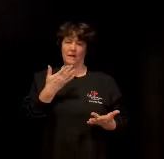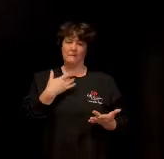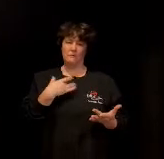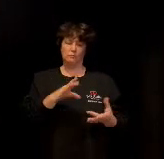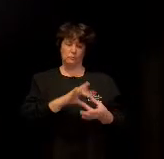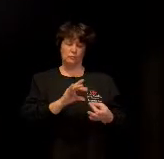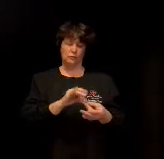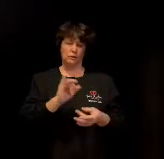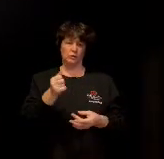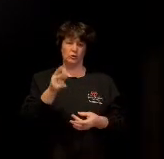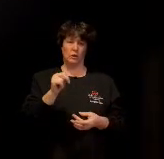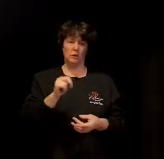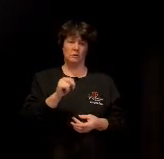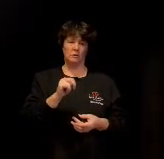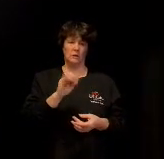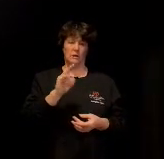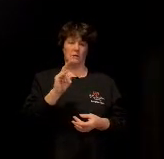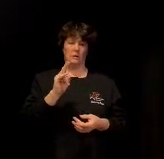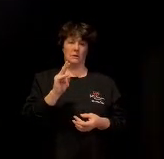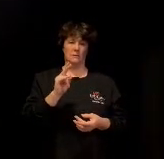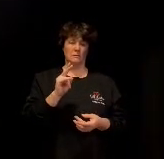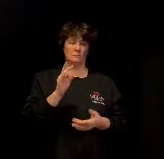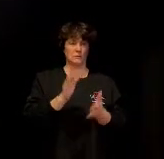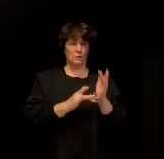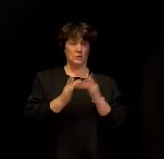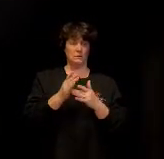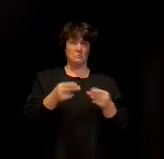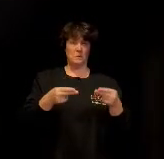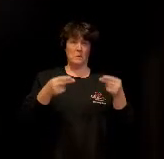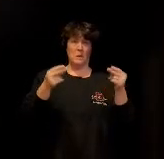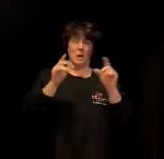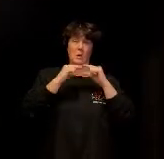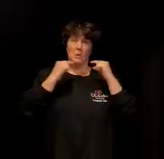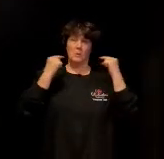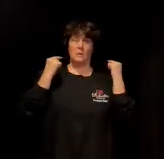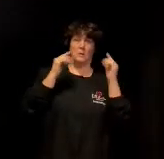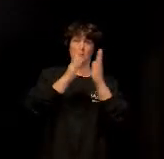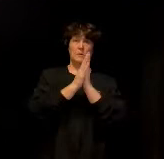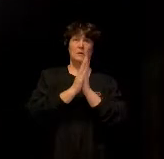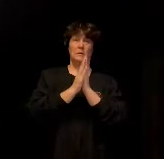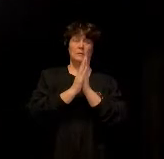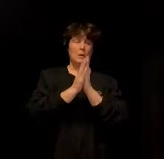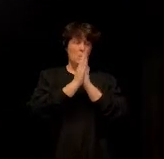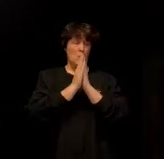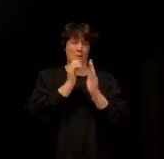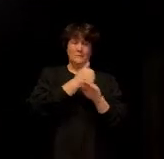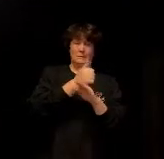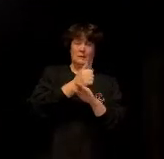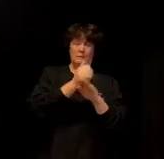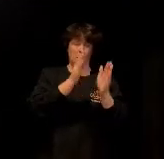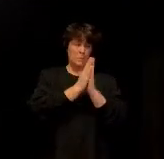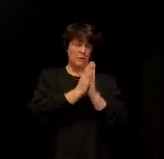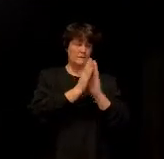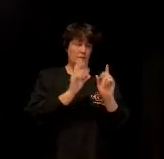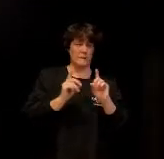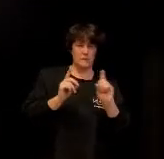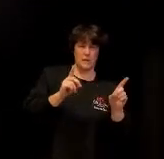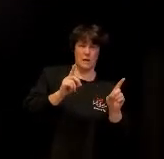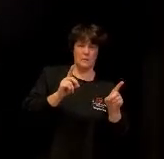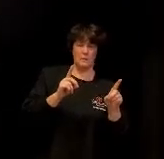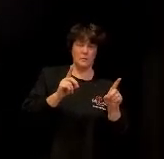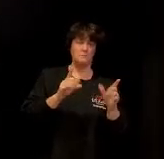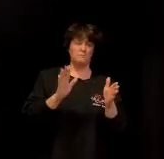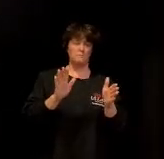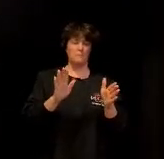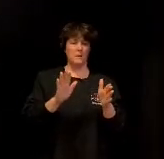John 17 with Jesus' high priestly prayer. And as he starts to pray for his disciples and starts praying for all of us, and it's just amazing. But in